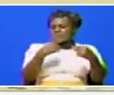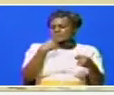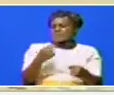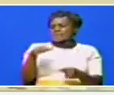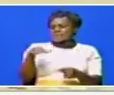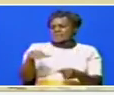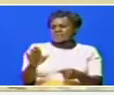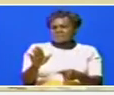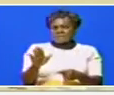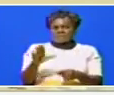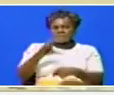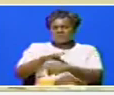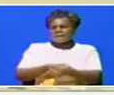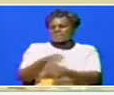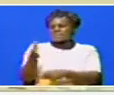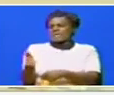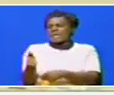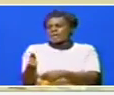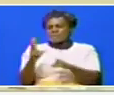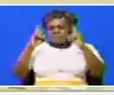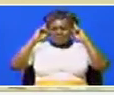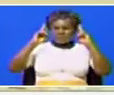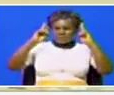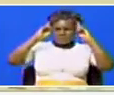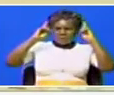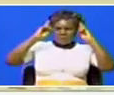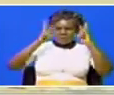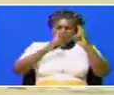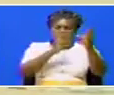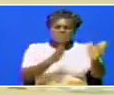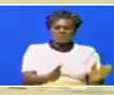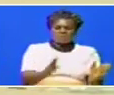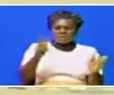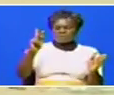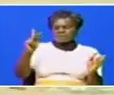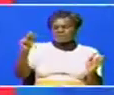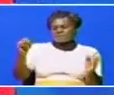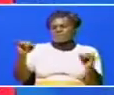they were only caught up in the melee. Mashirima Kapombe, KTN News, Kibra.